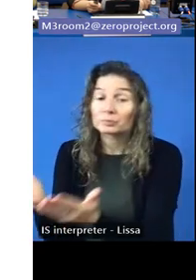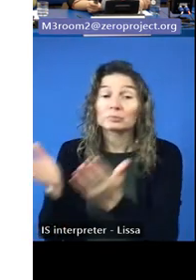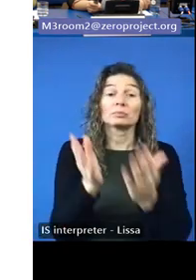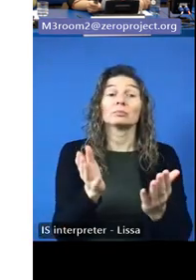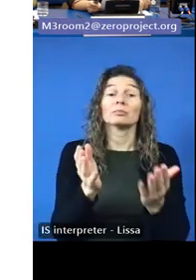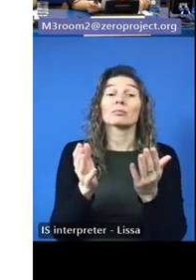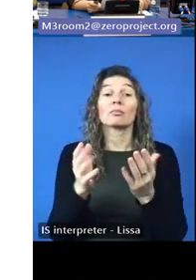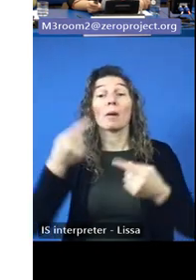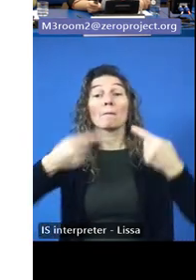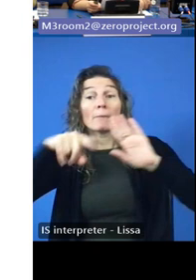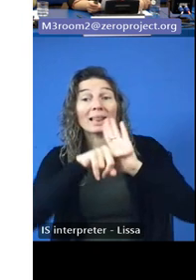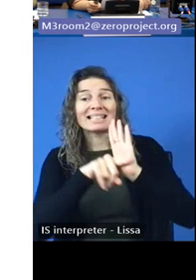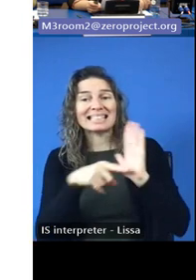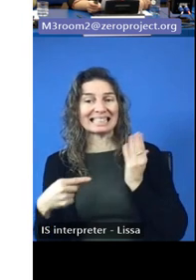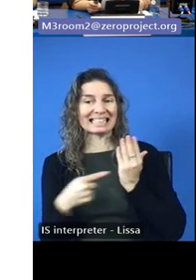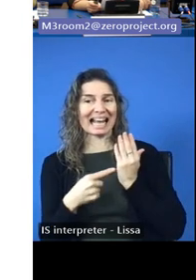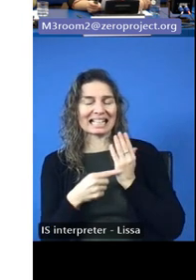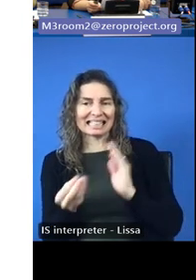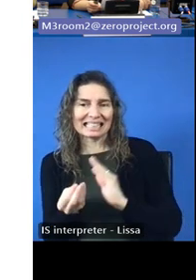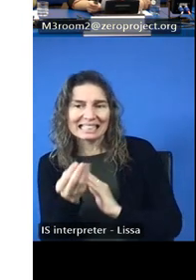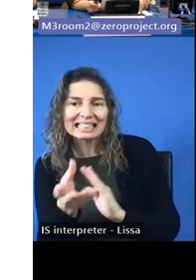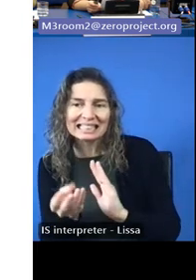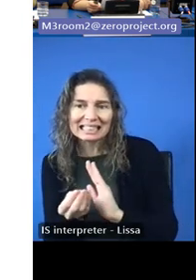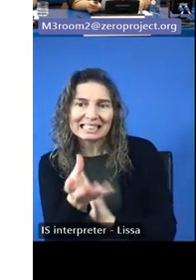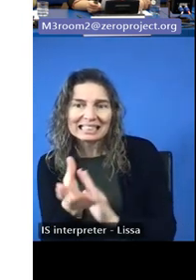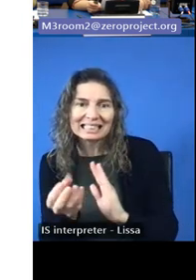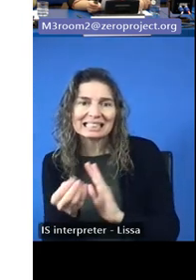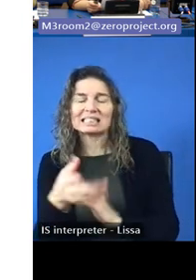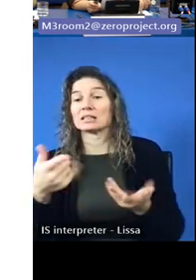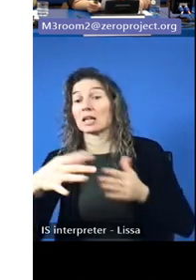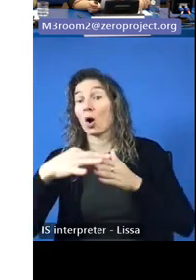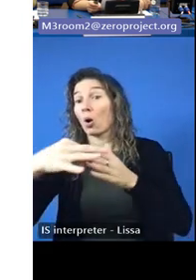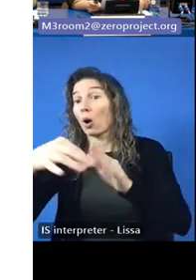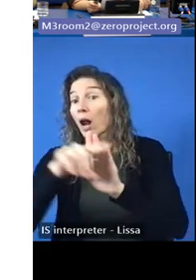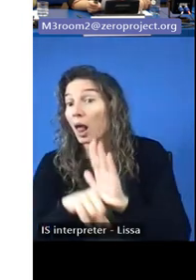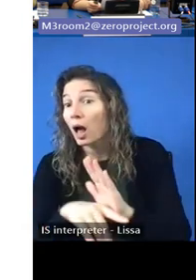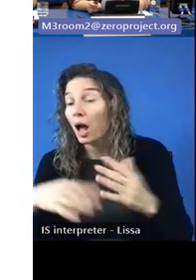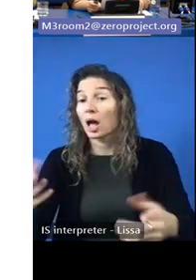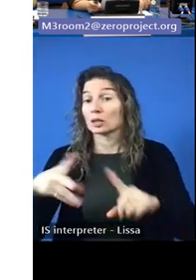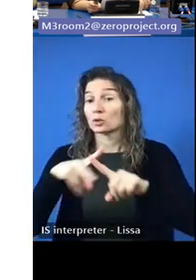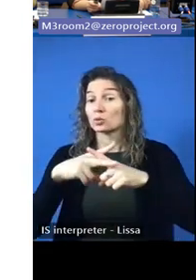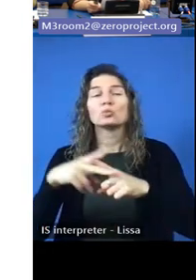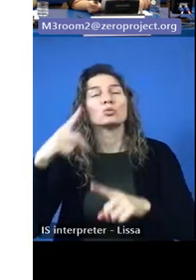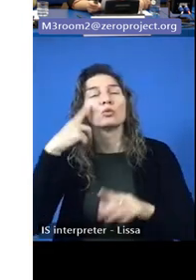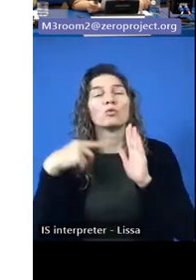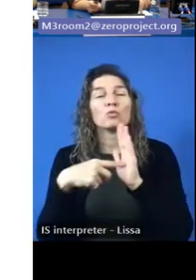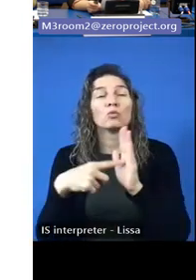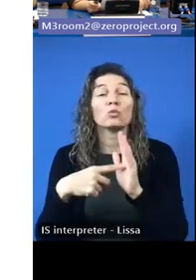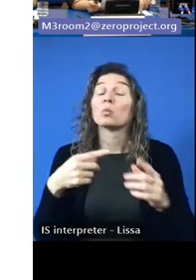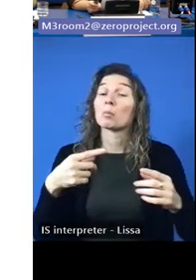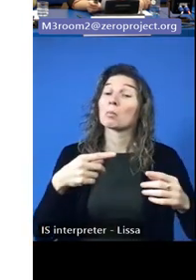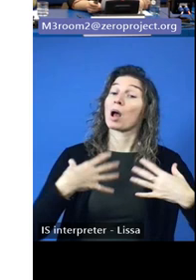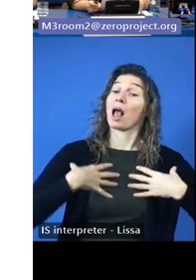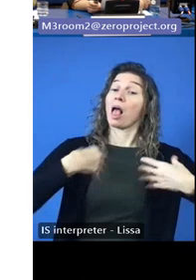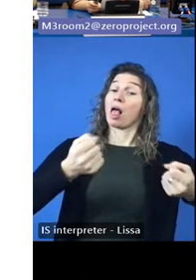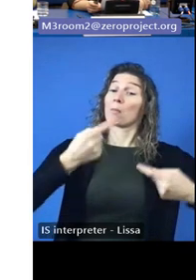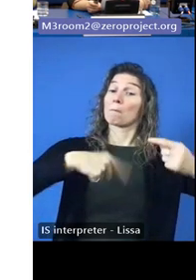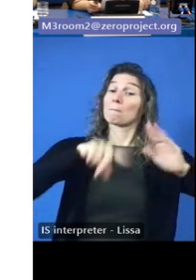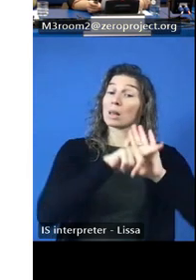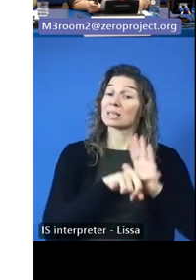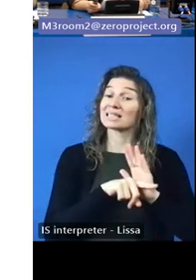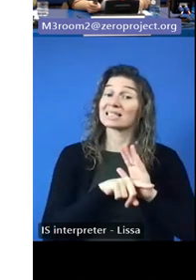to policies, guidelines, and tools. For example, our work has been used to inform policies in health and alternative